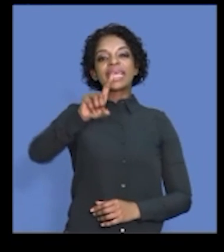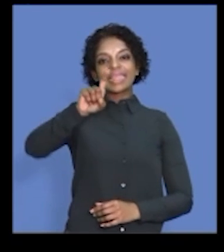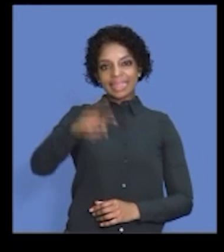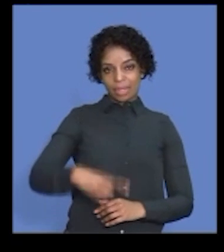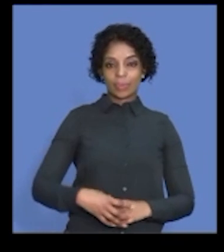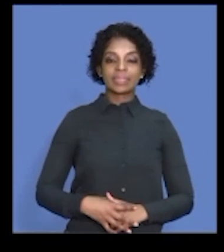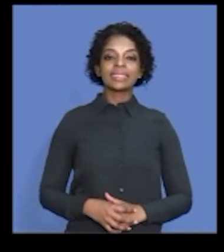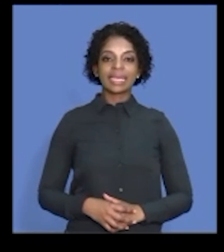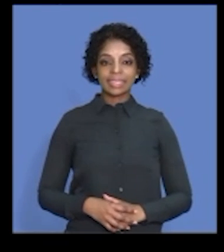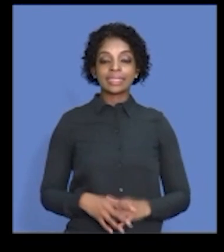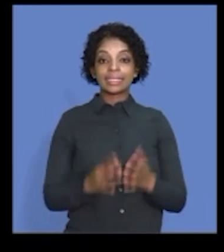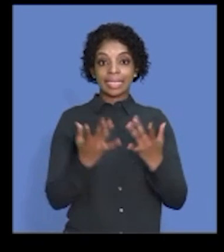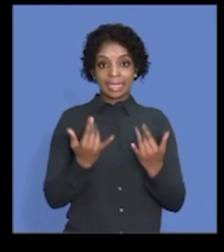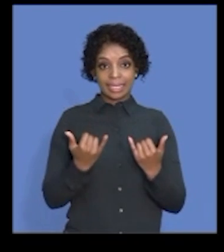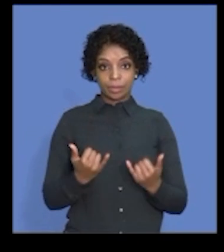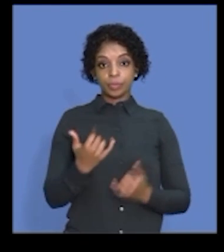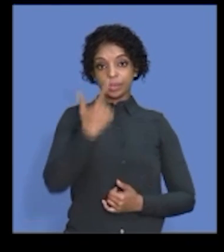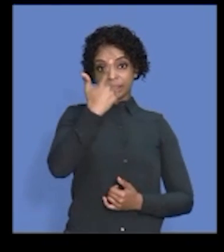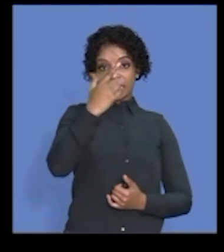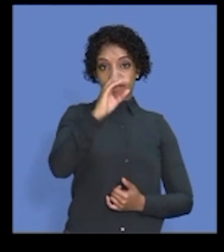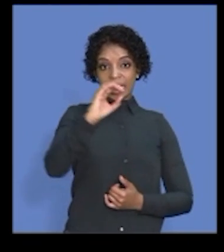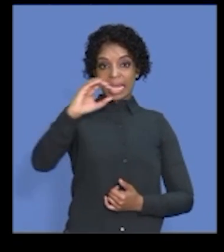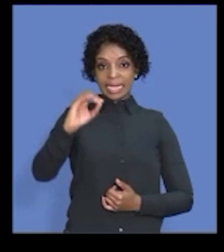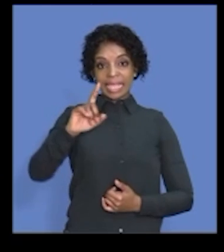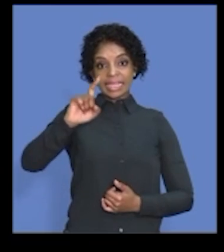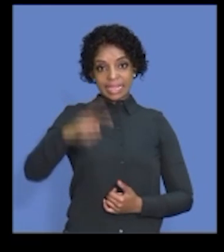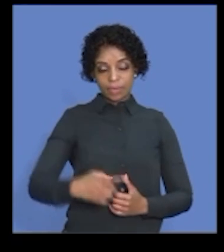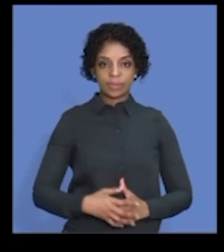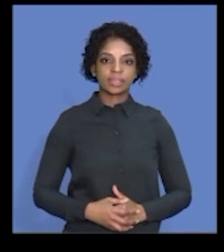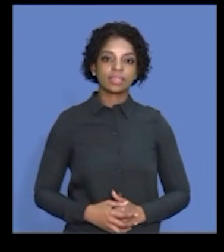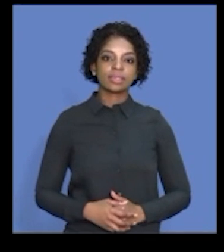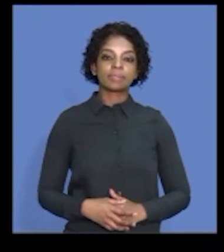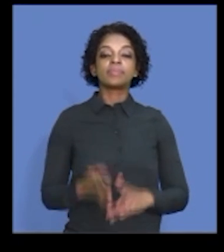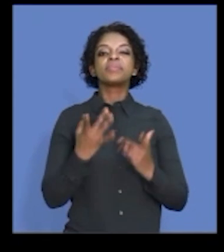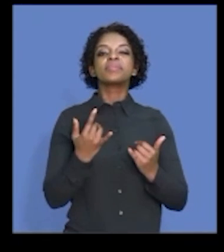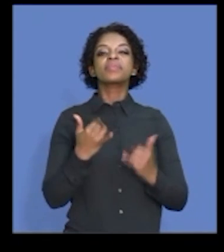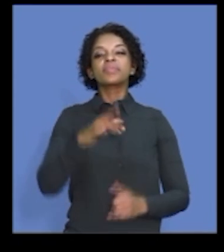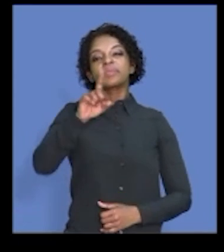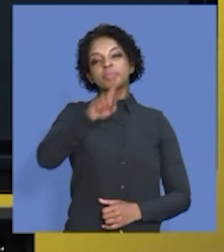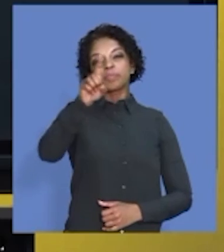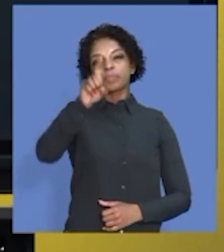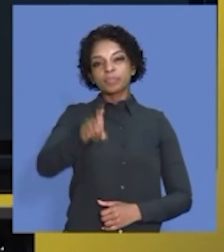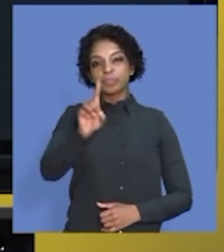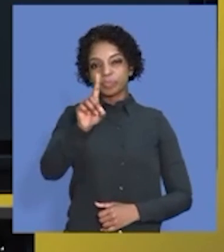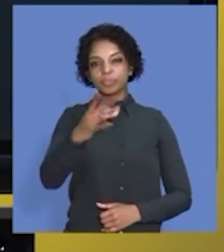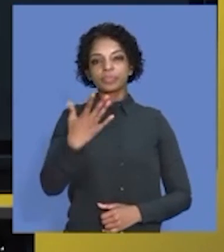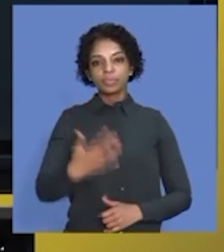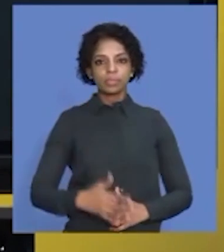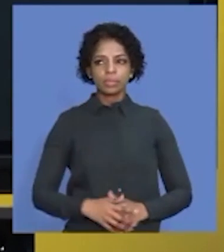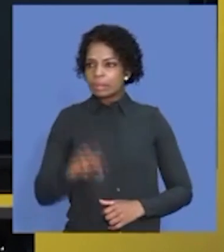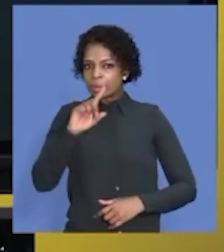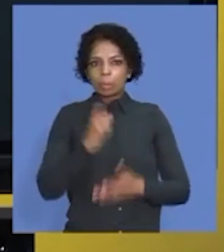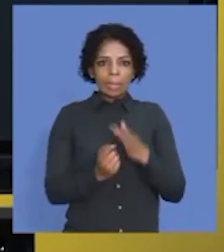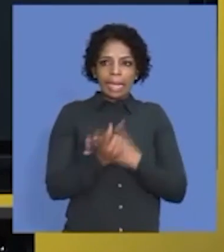350,000, is now 700,000. So the question that you ask yourself is, what